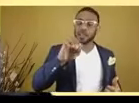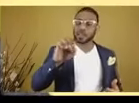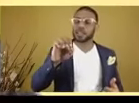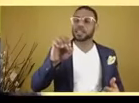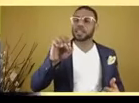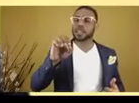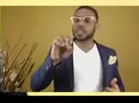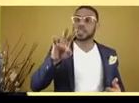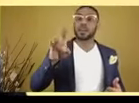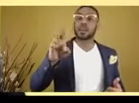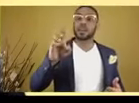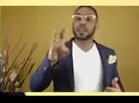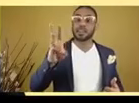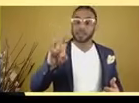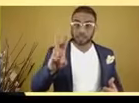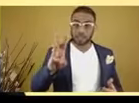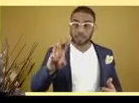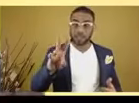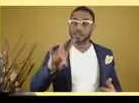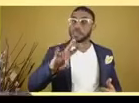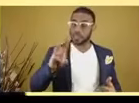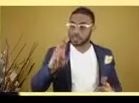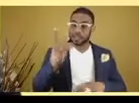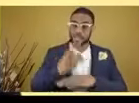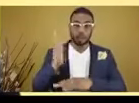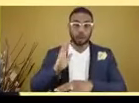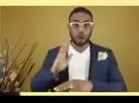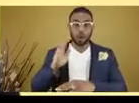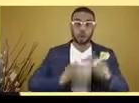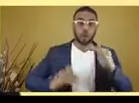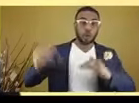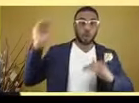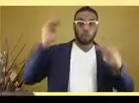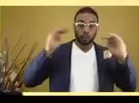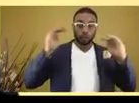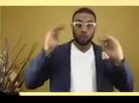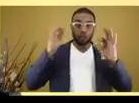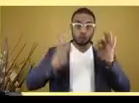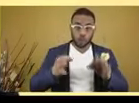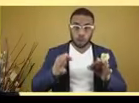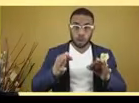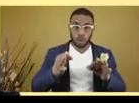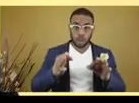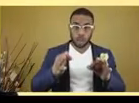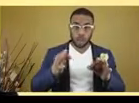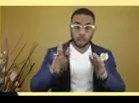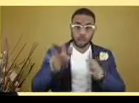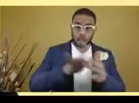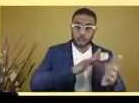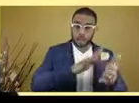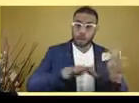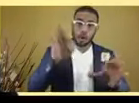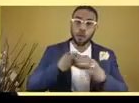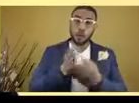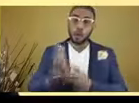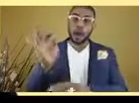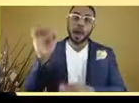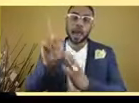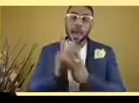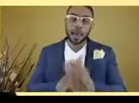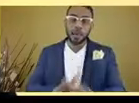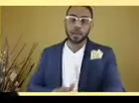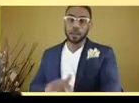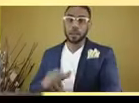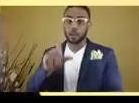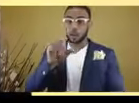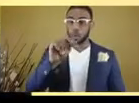2,776 days ago, the Supreme Court gutted the Voting Rights Act in